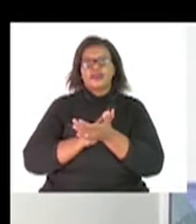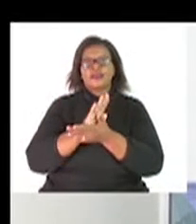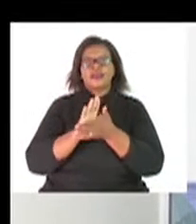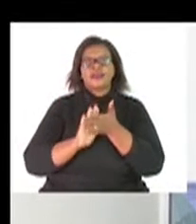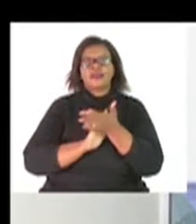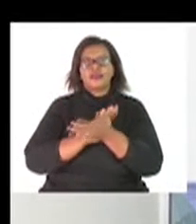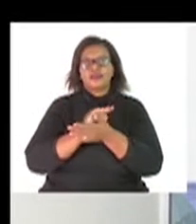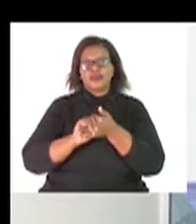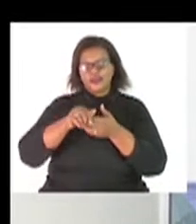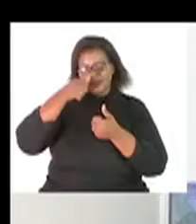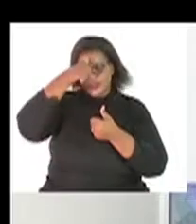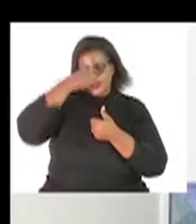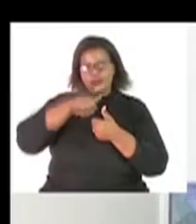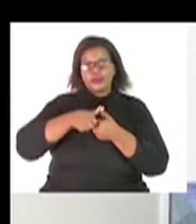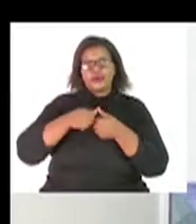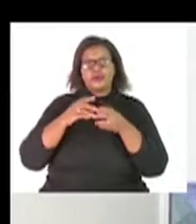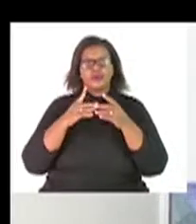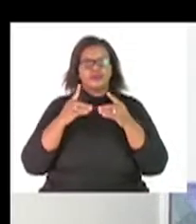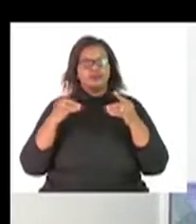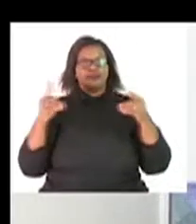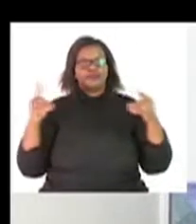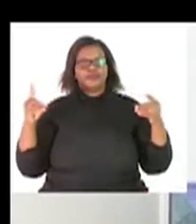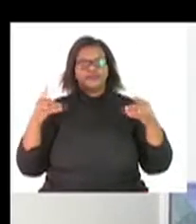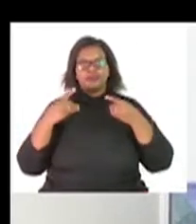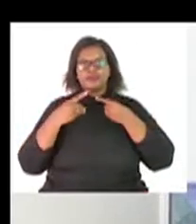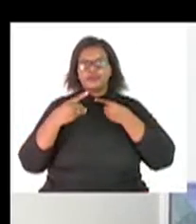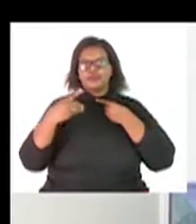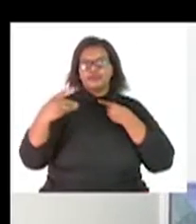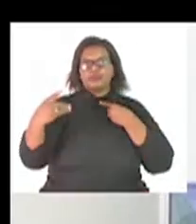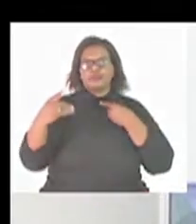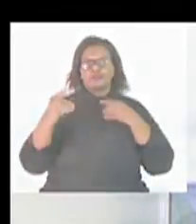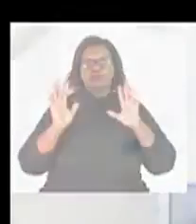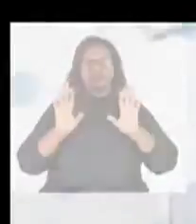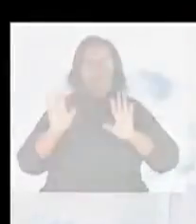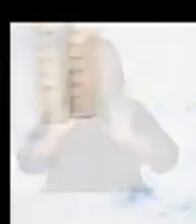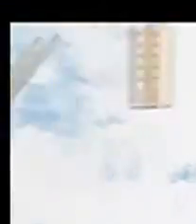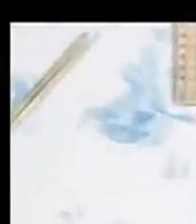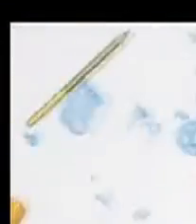and remember social distance. Bye-bye.